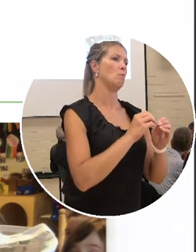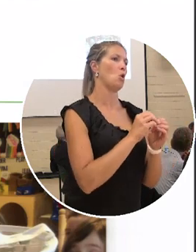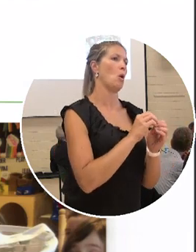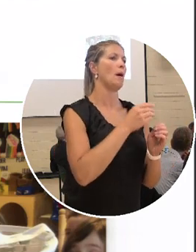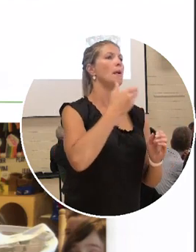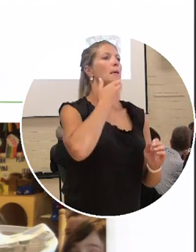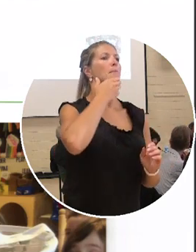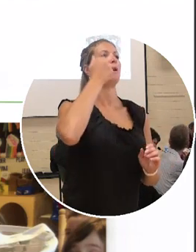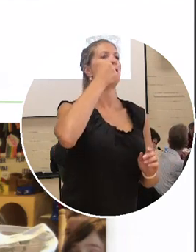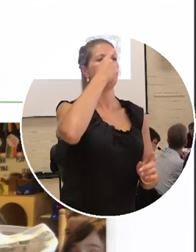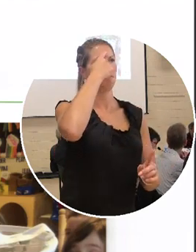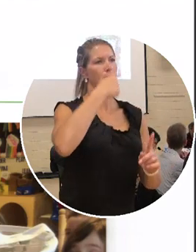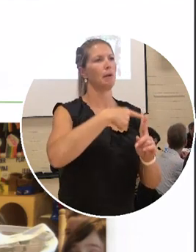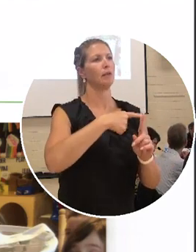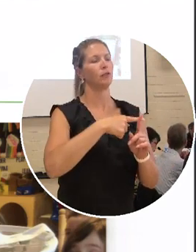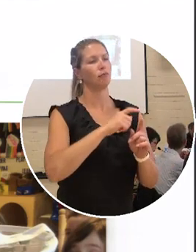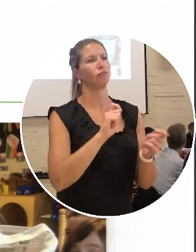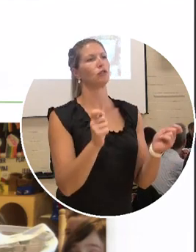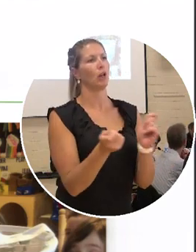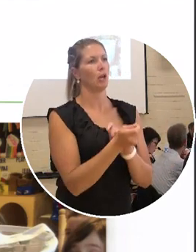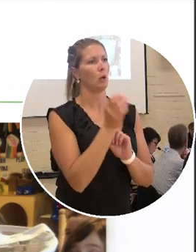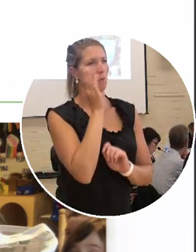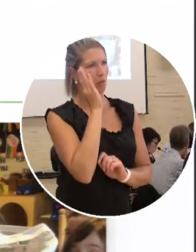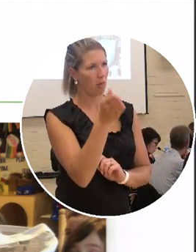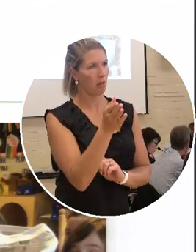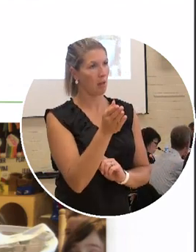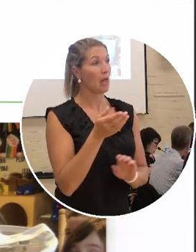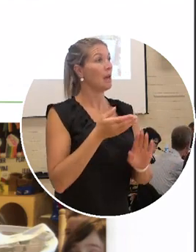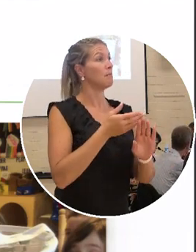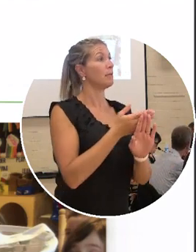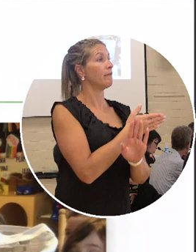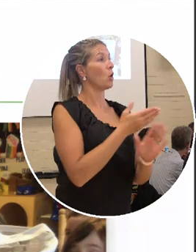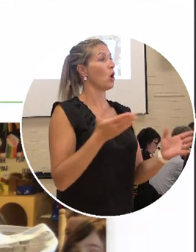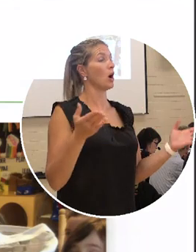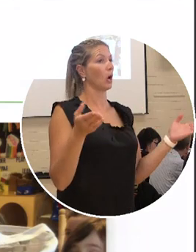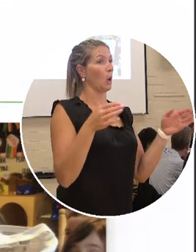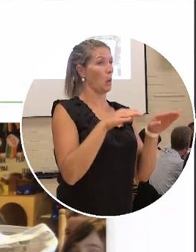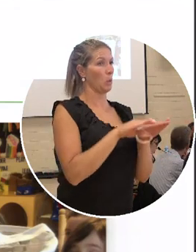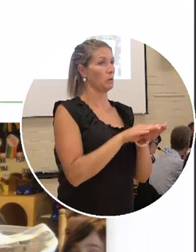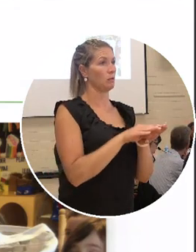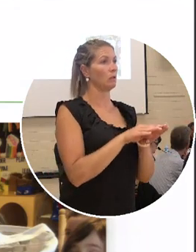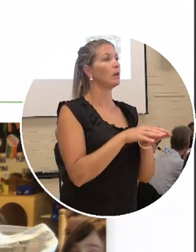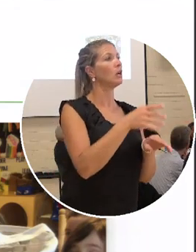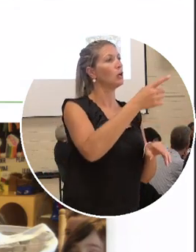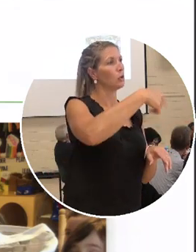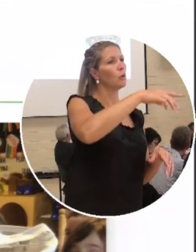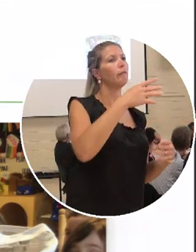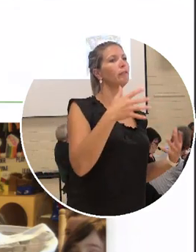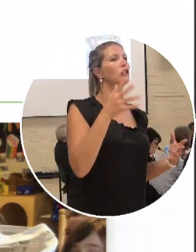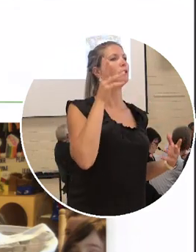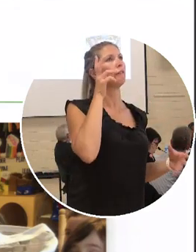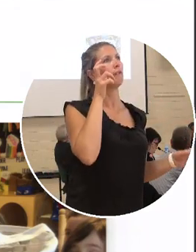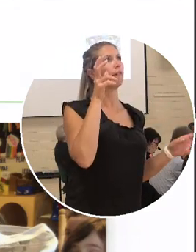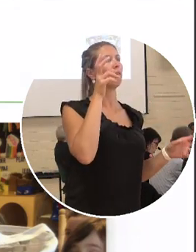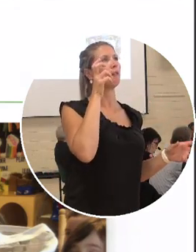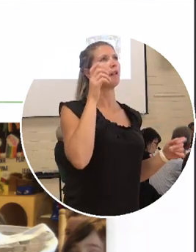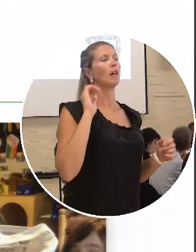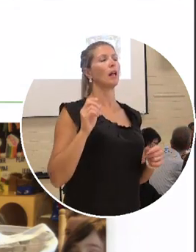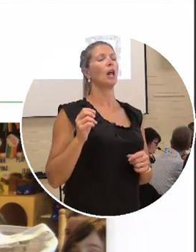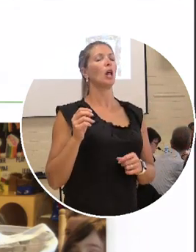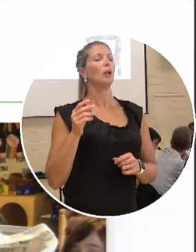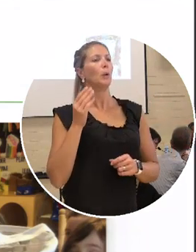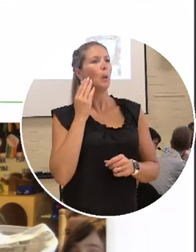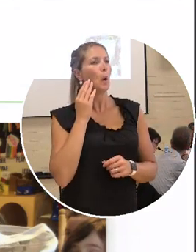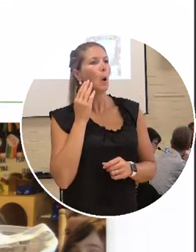Just to close, before I finish up here, you've been hearing a lot as trustees, and a lot of our teachers have, and we've mentioned it